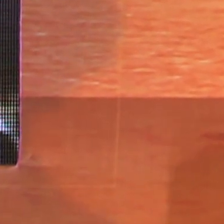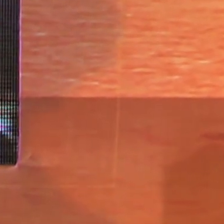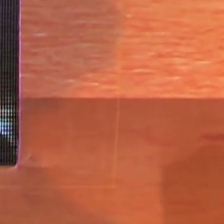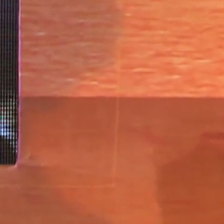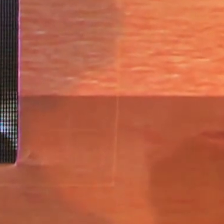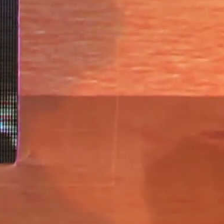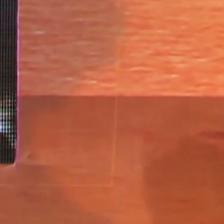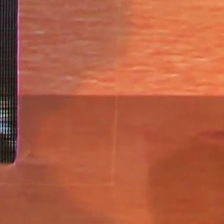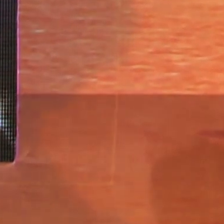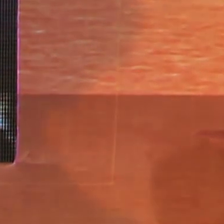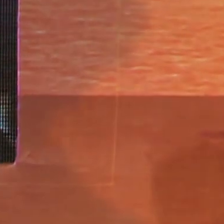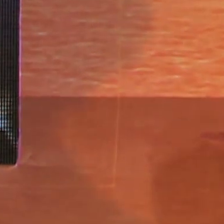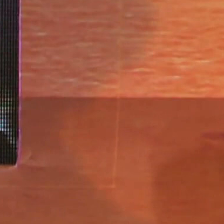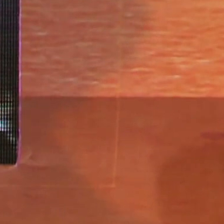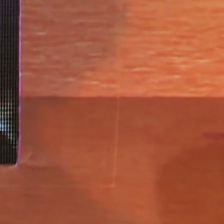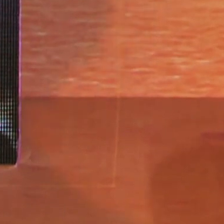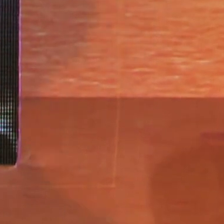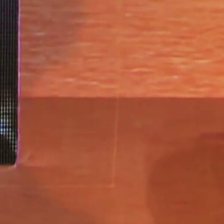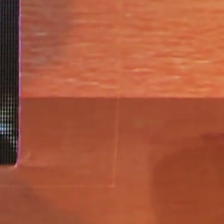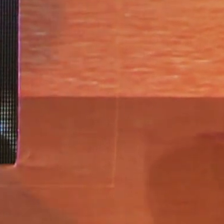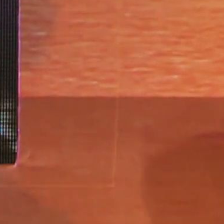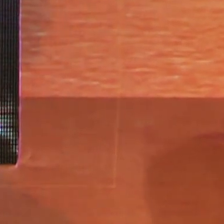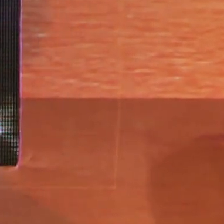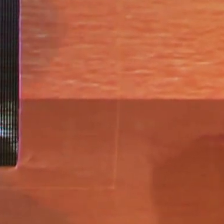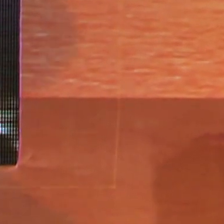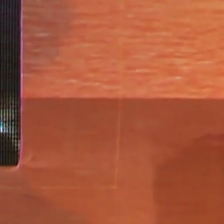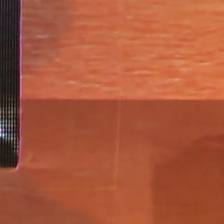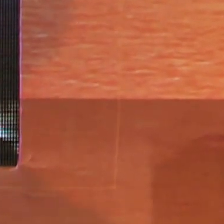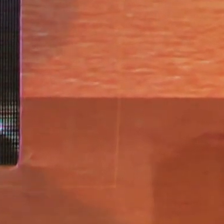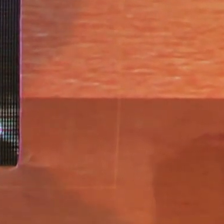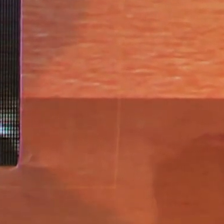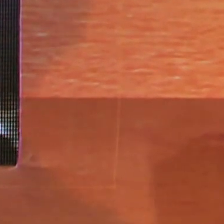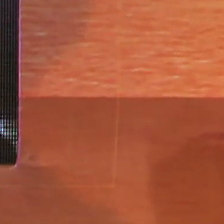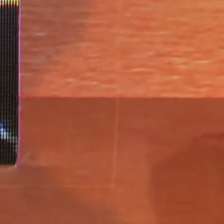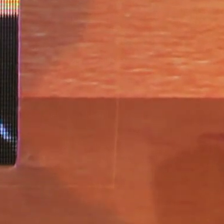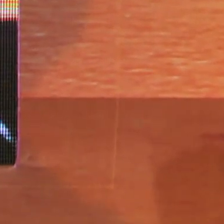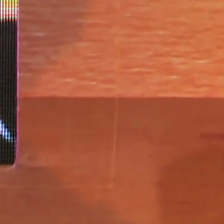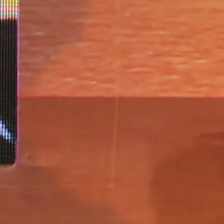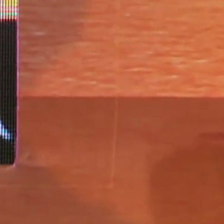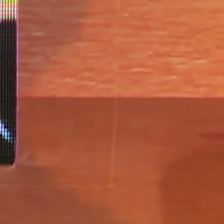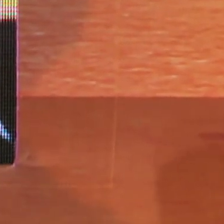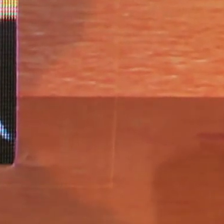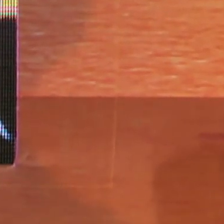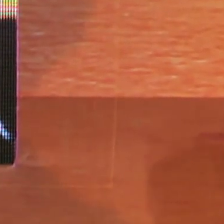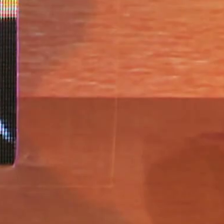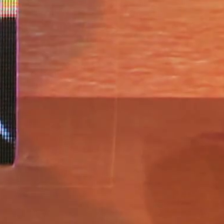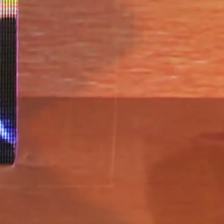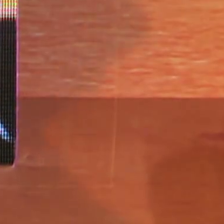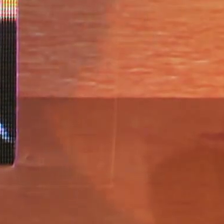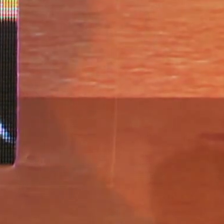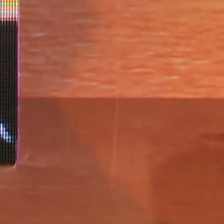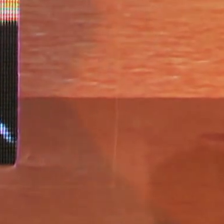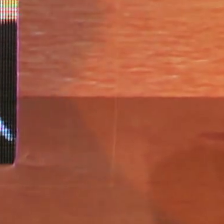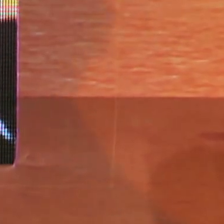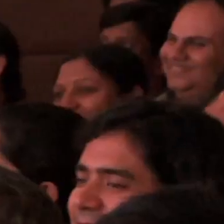But when we have great people like Arnabji going to be our voice, I think it's going to be heard really soon.